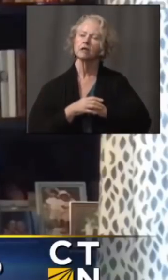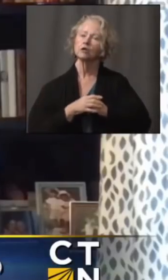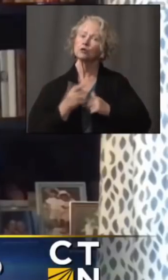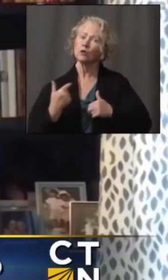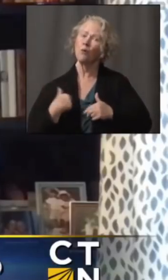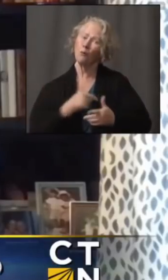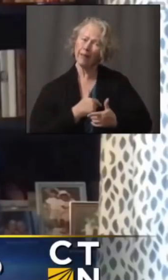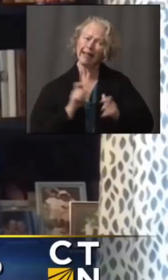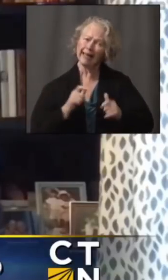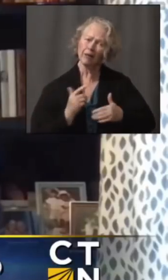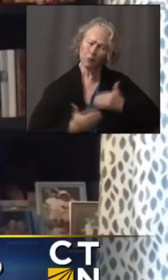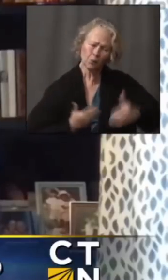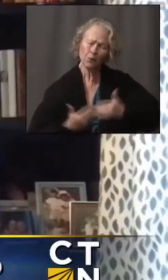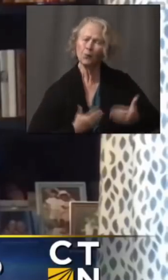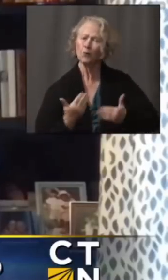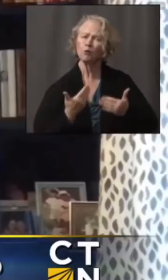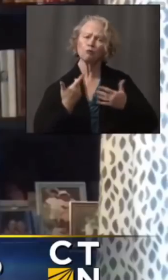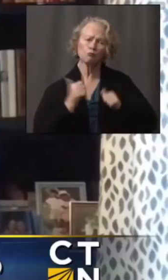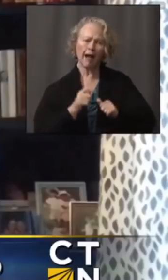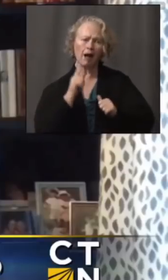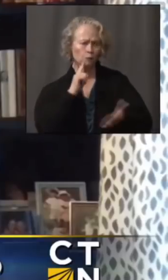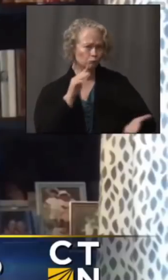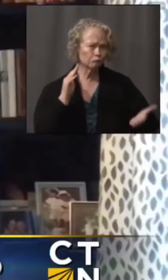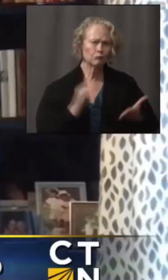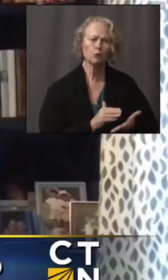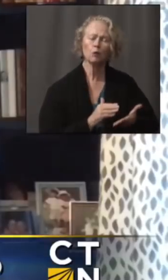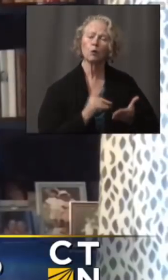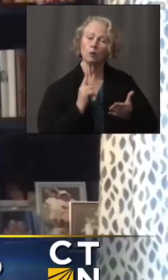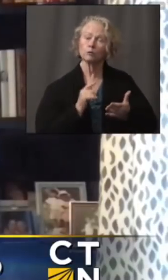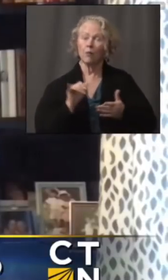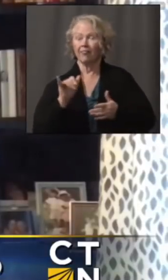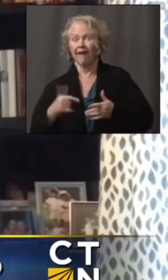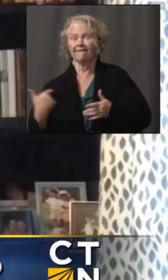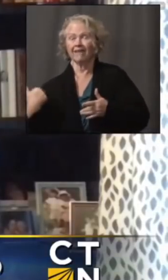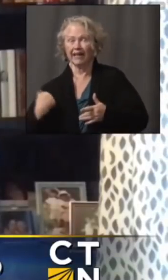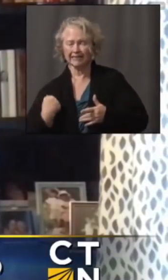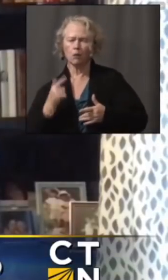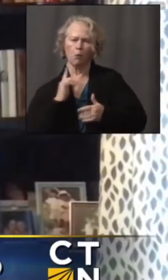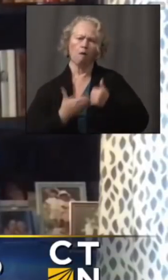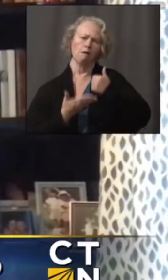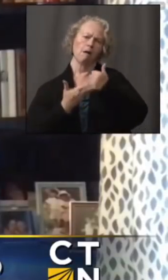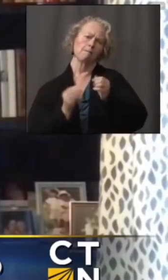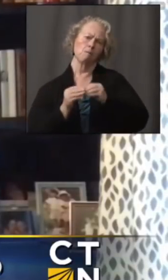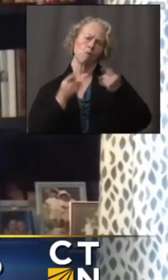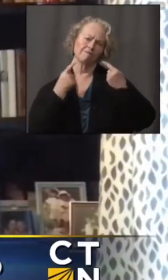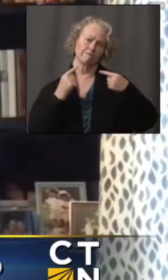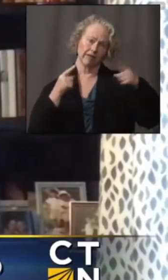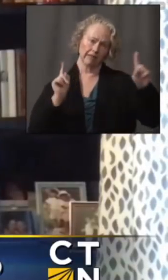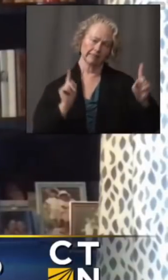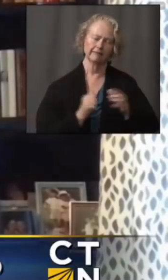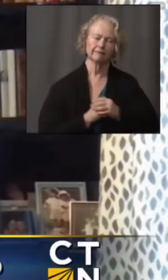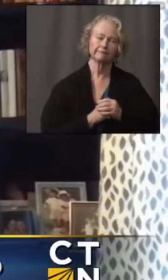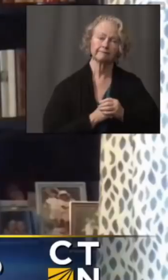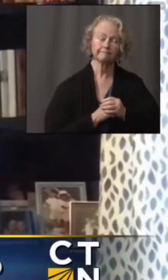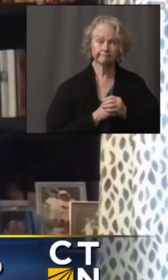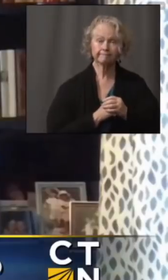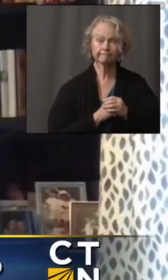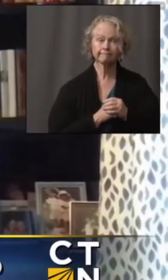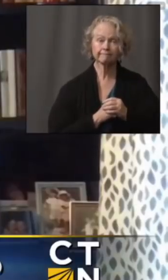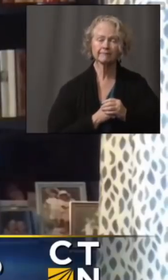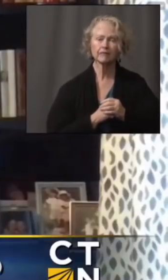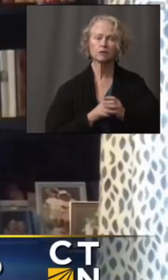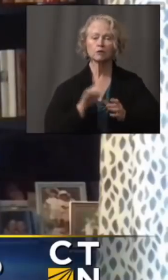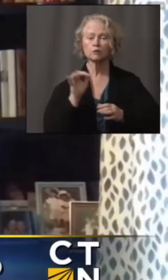now is the bridge to the vaccine that will make an enormous, enormous difference. So that's the outgoing